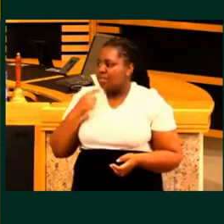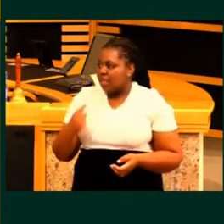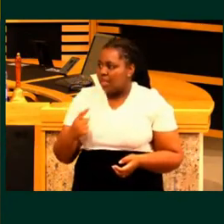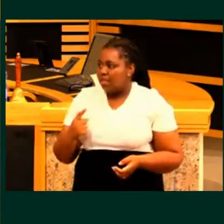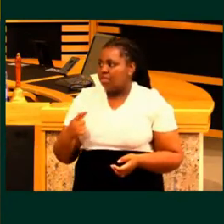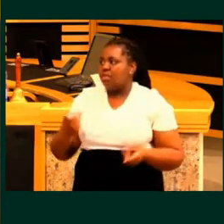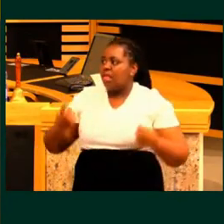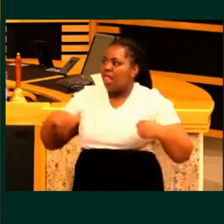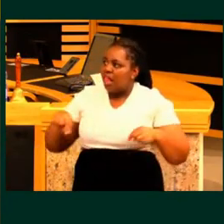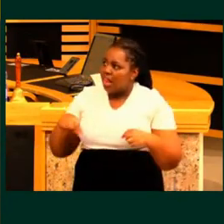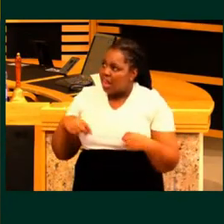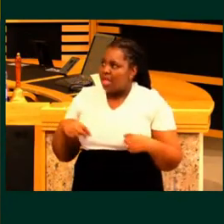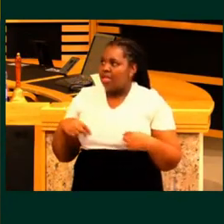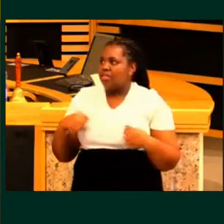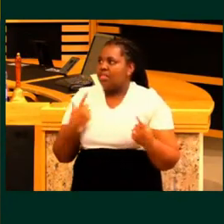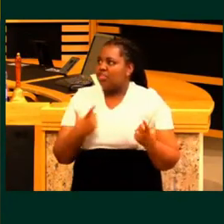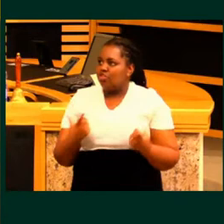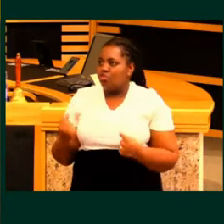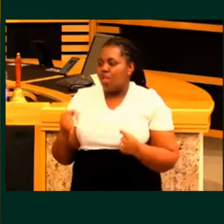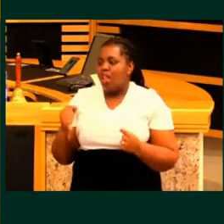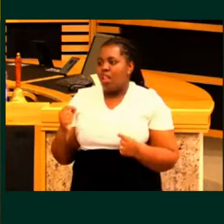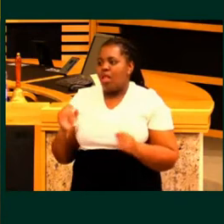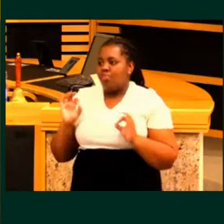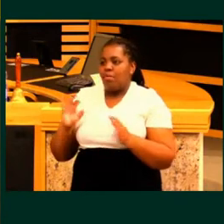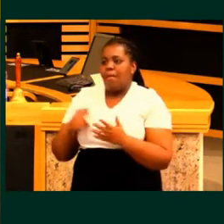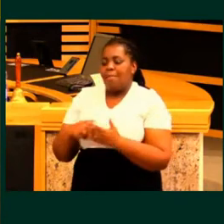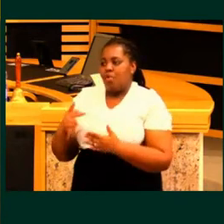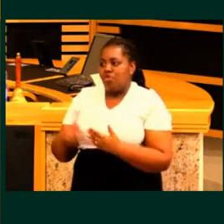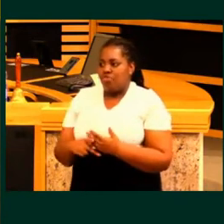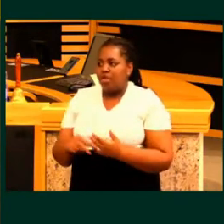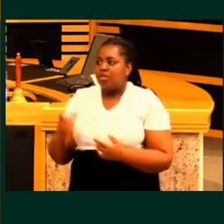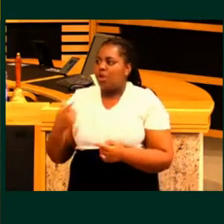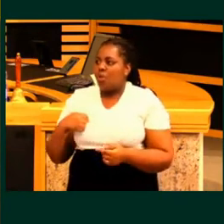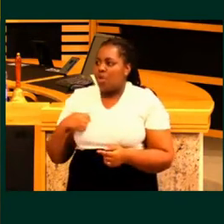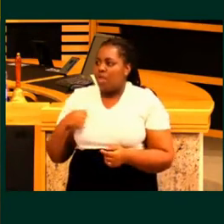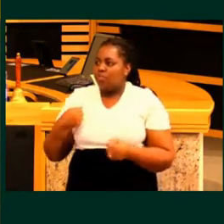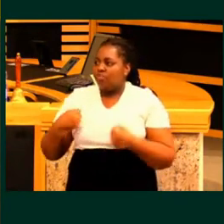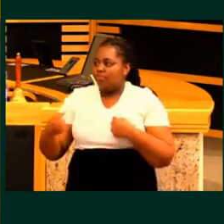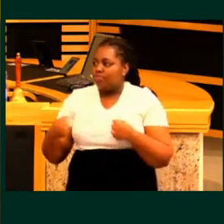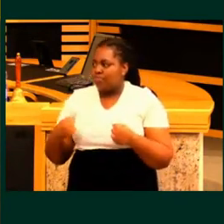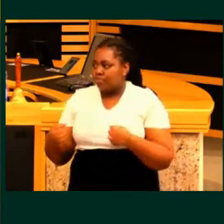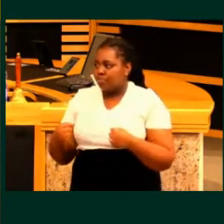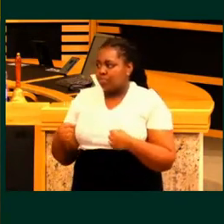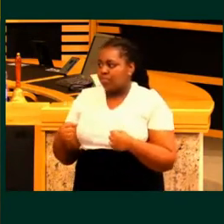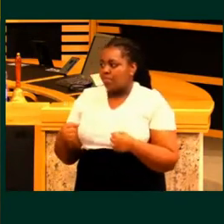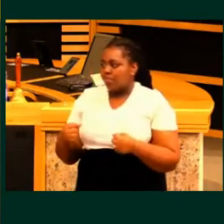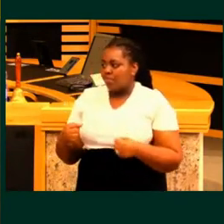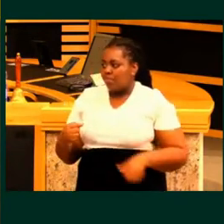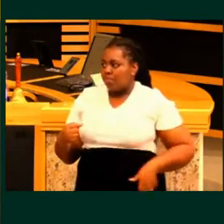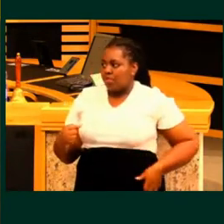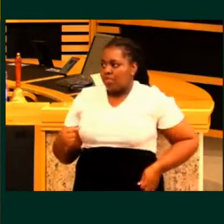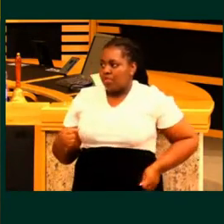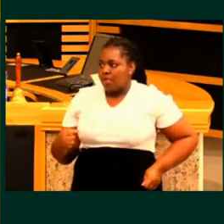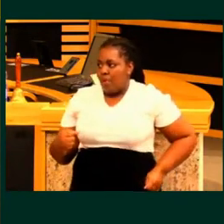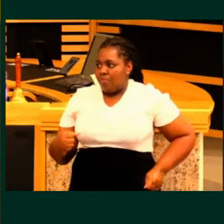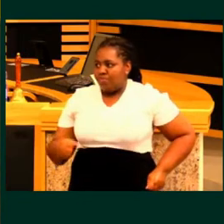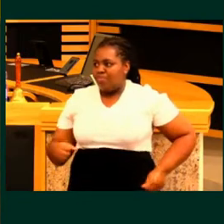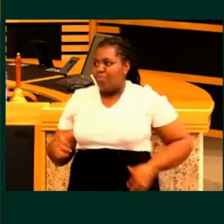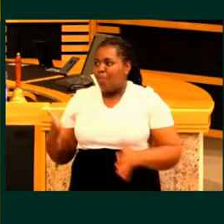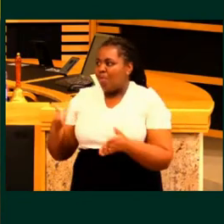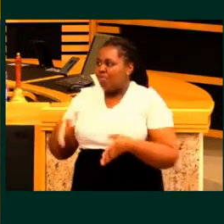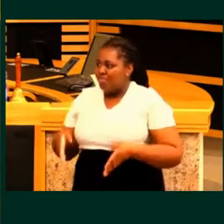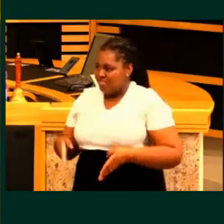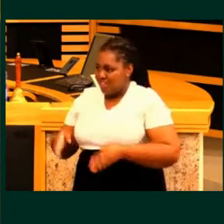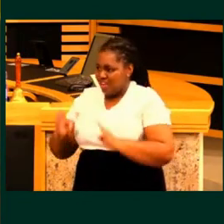let's run a pilot project to replace a portion of ban uh in the road